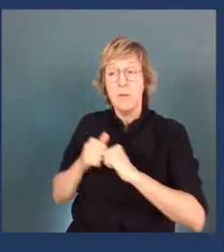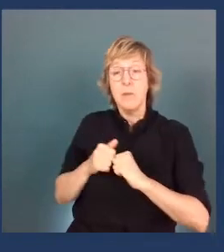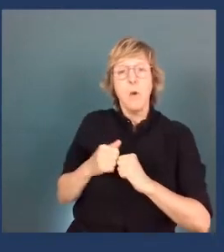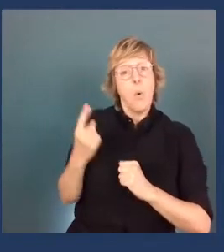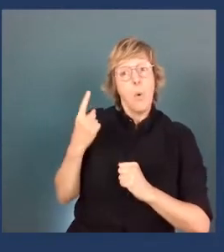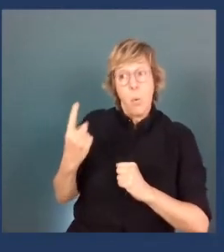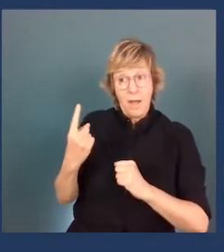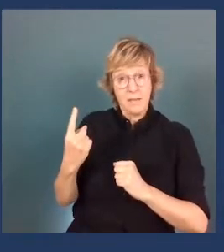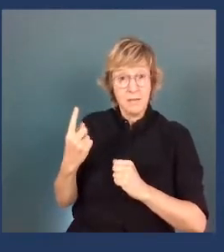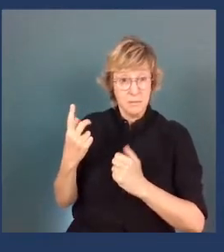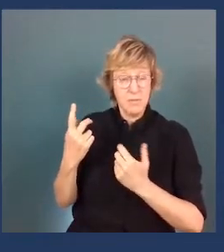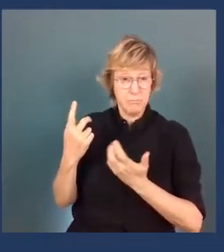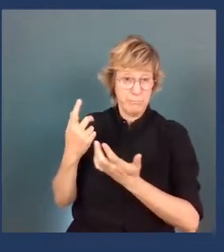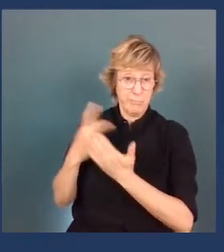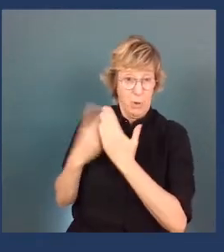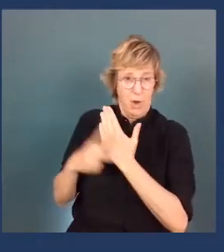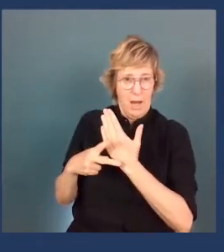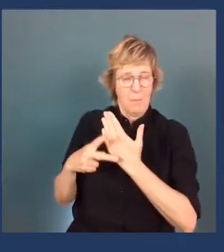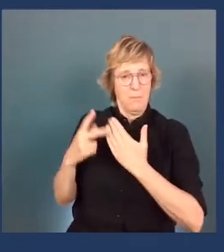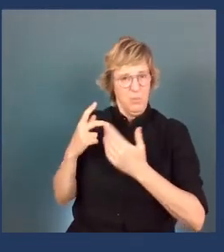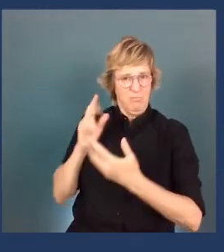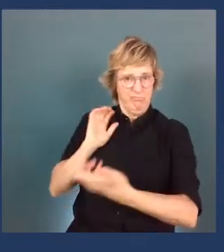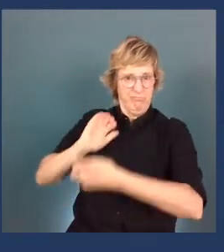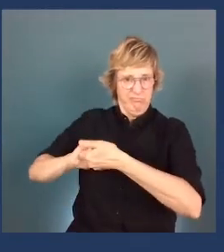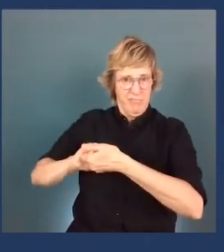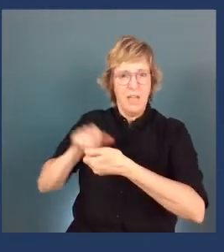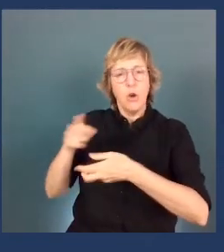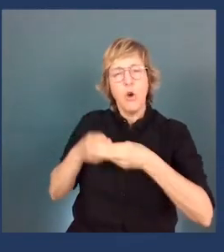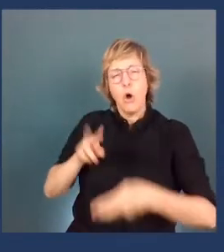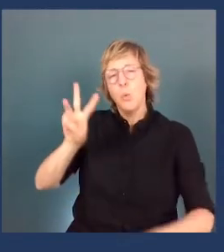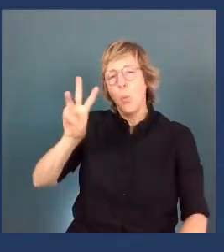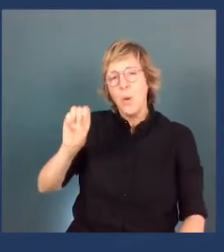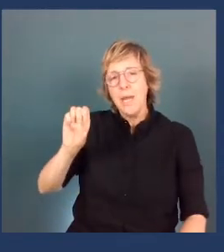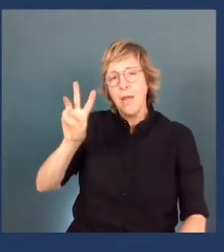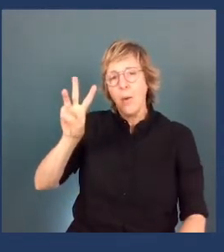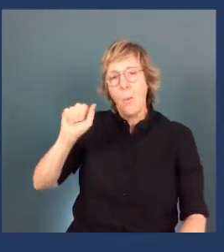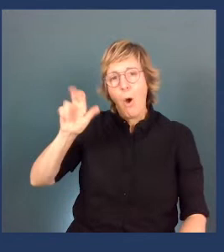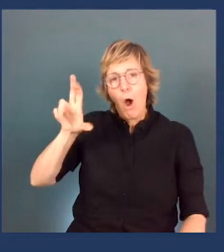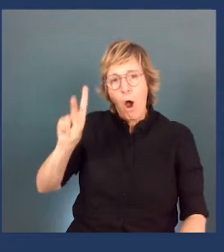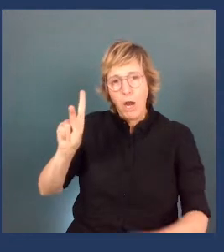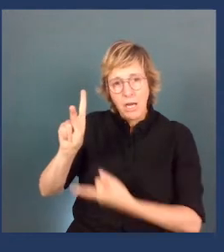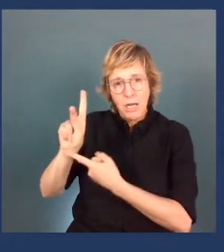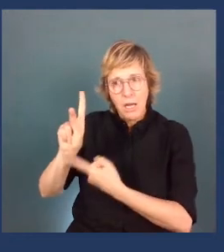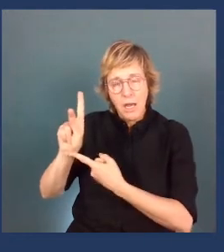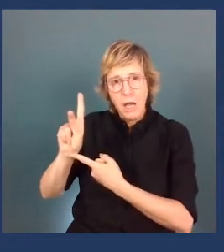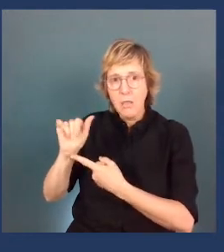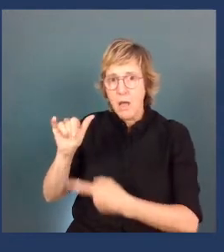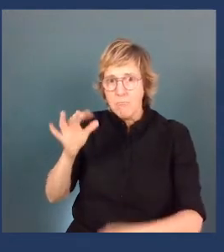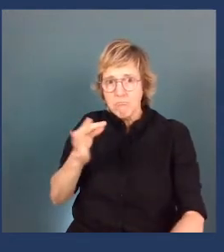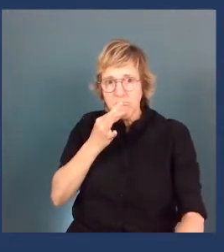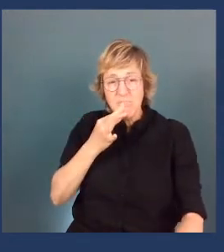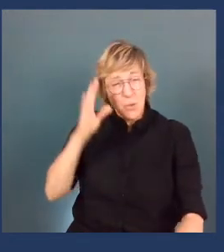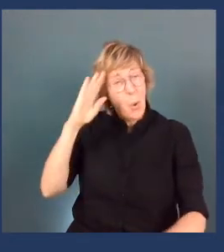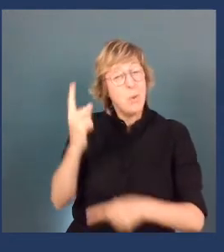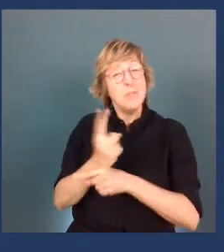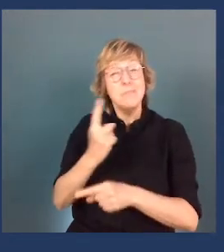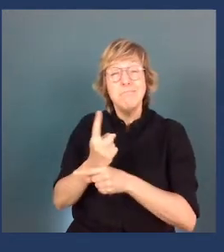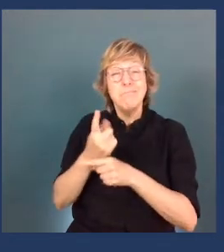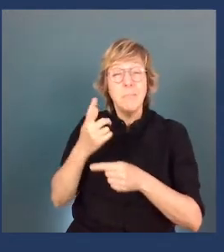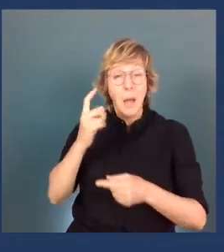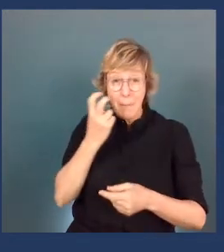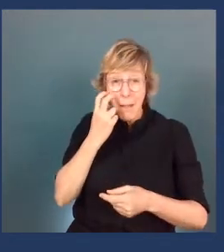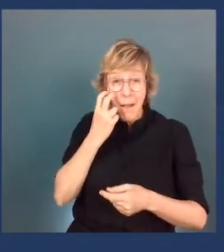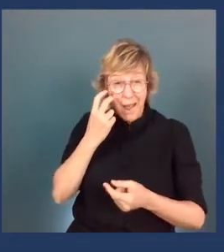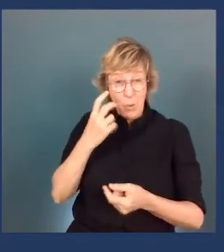with is called WeWalk, which is an amazing group of people who have decided to revolutionize the standard